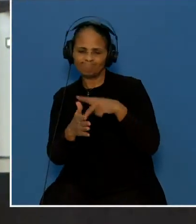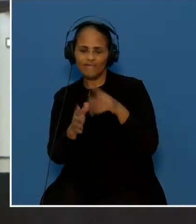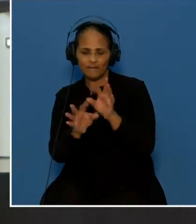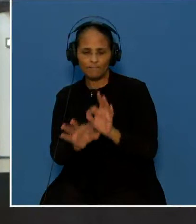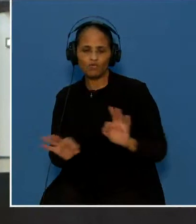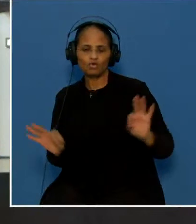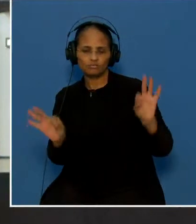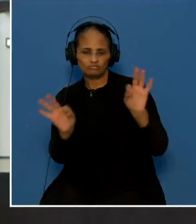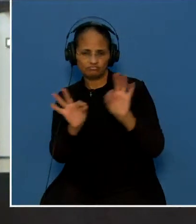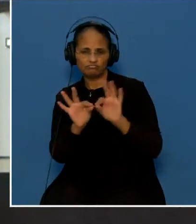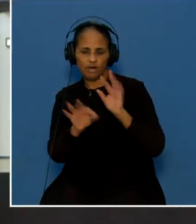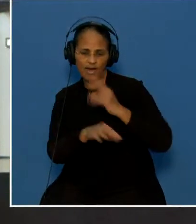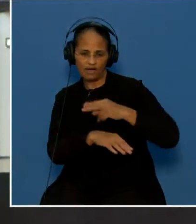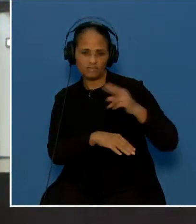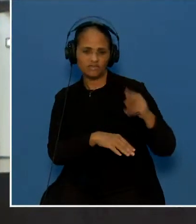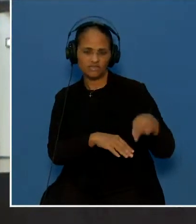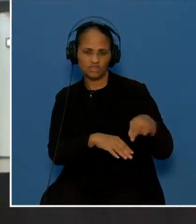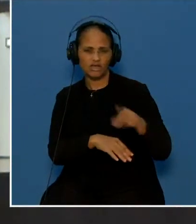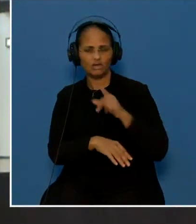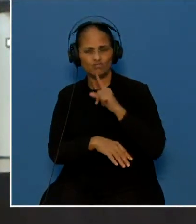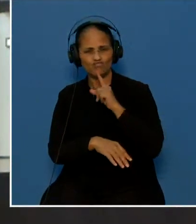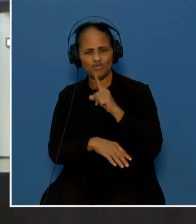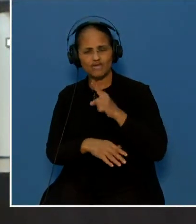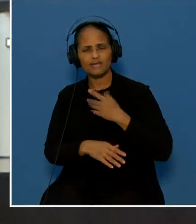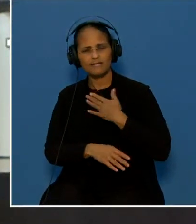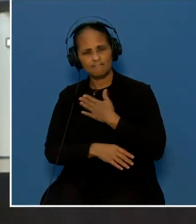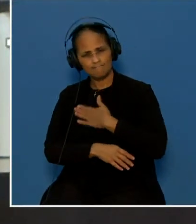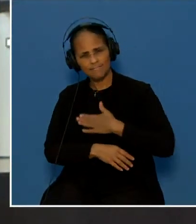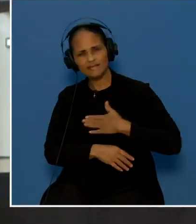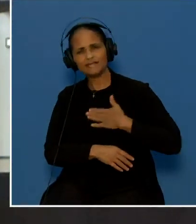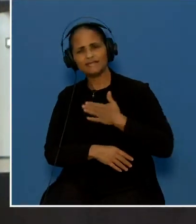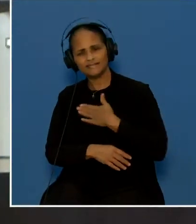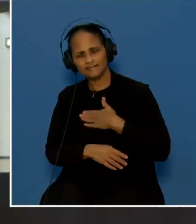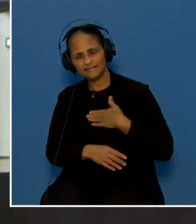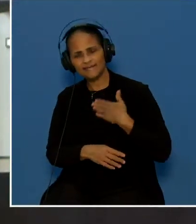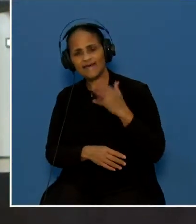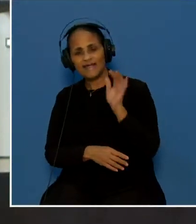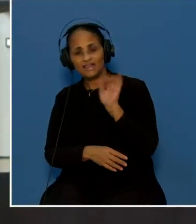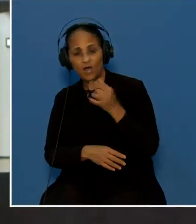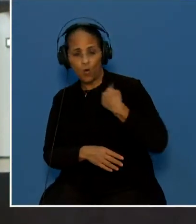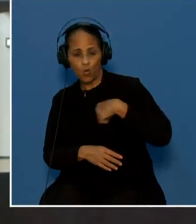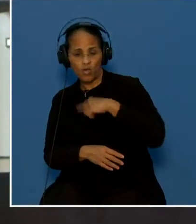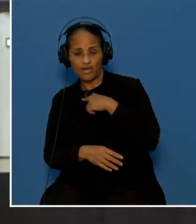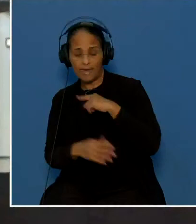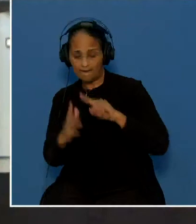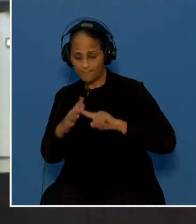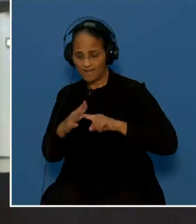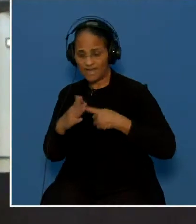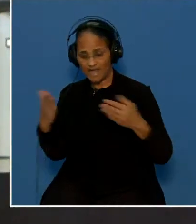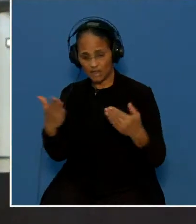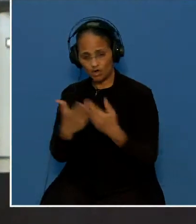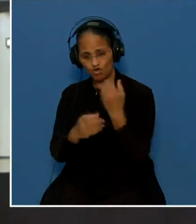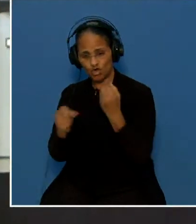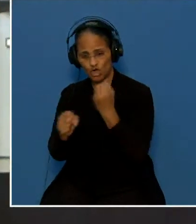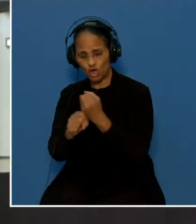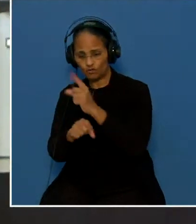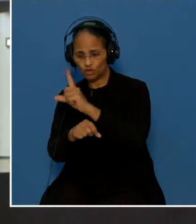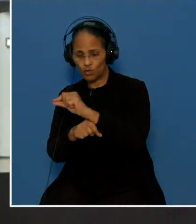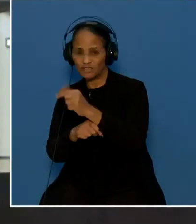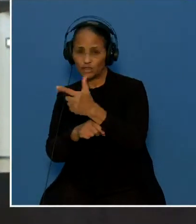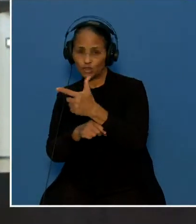Bermuda's heritage, and I am extremely pleased that we can begin the new year of